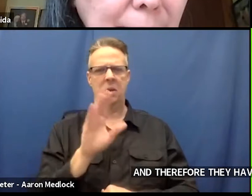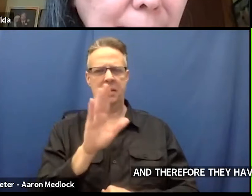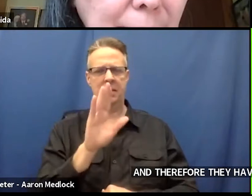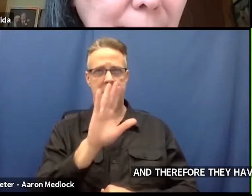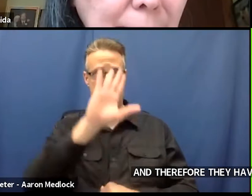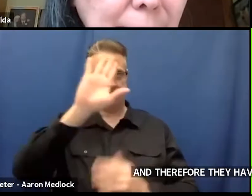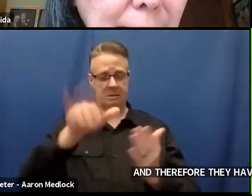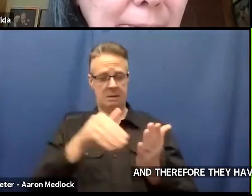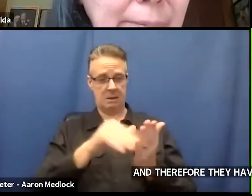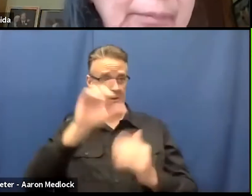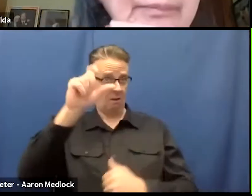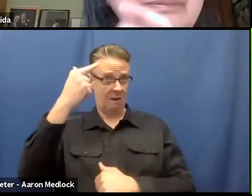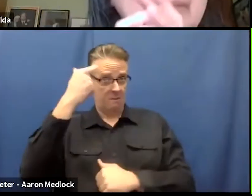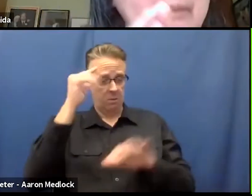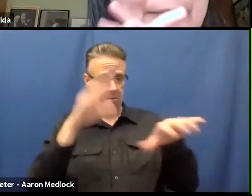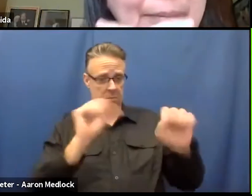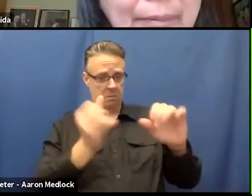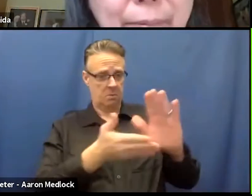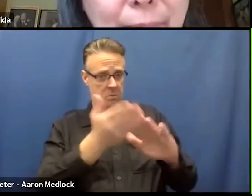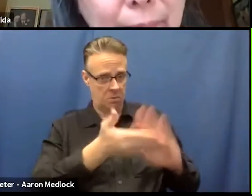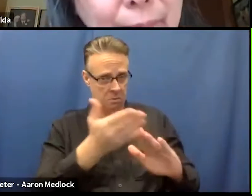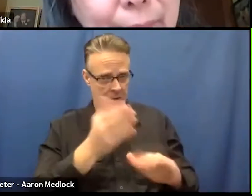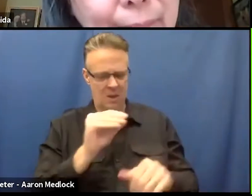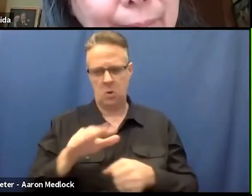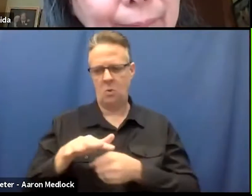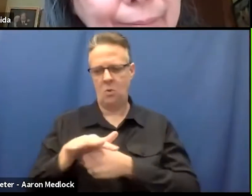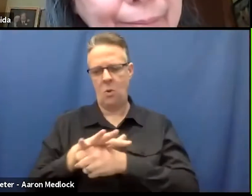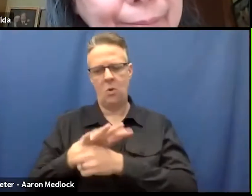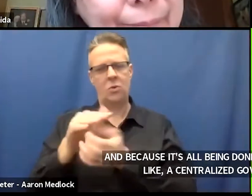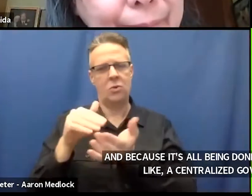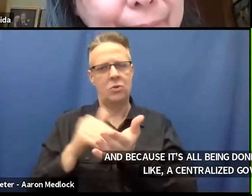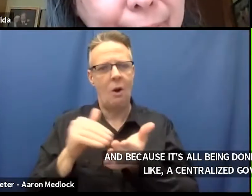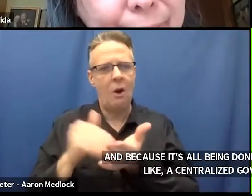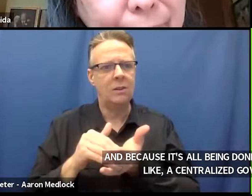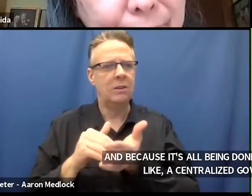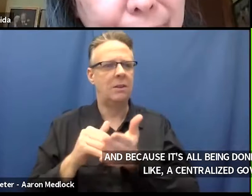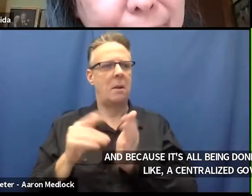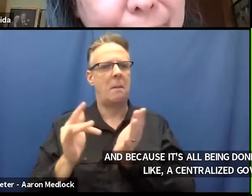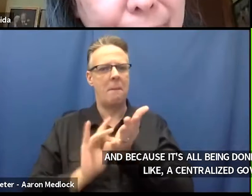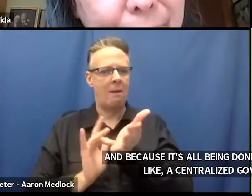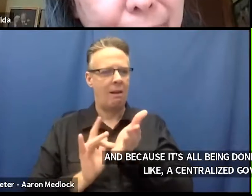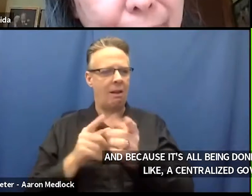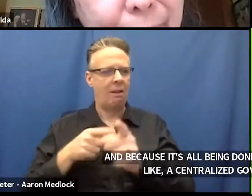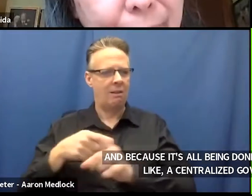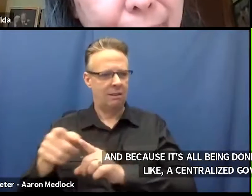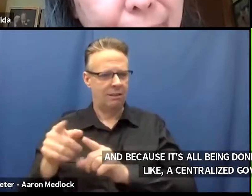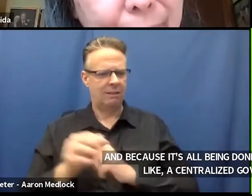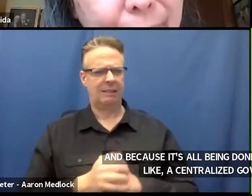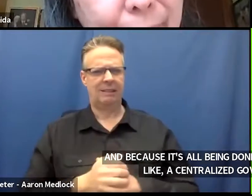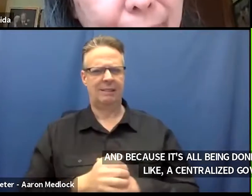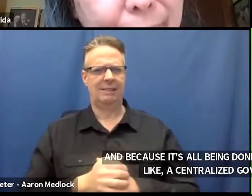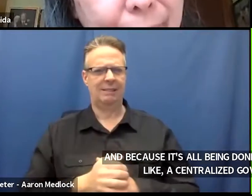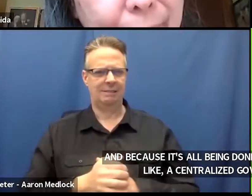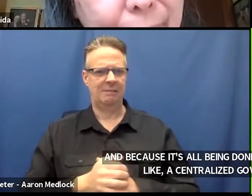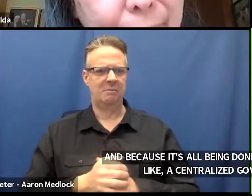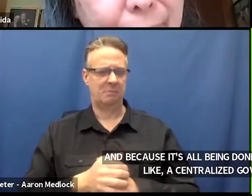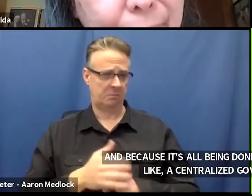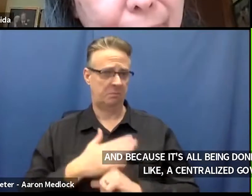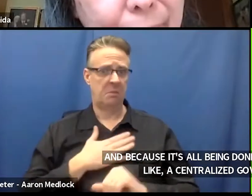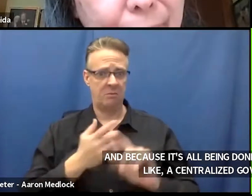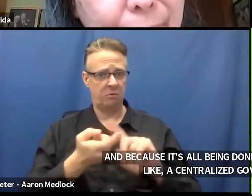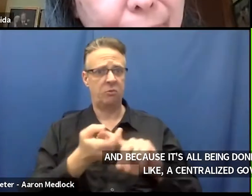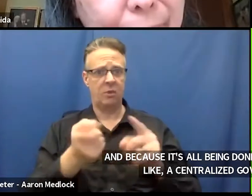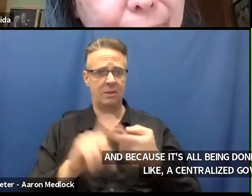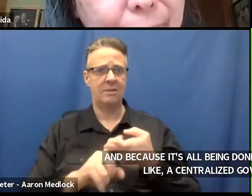government initiative, but also your local doctor, your general practitioner. And I have had friends